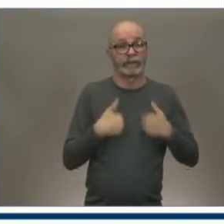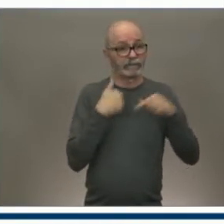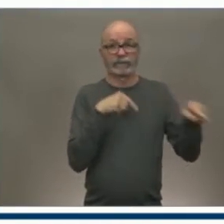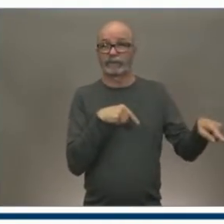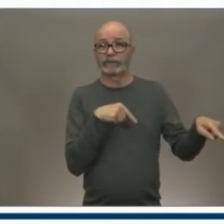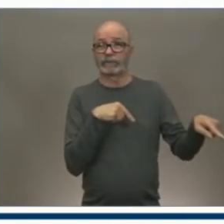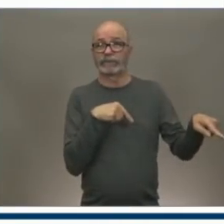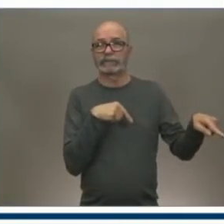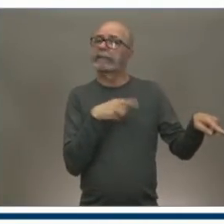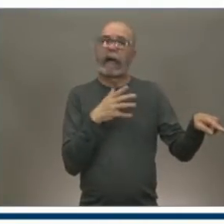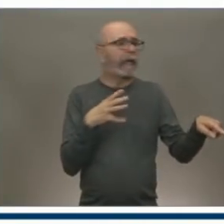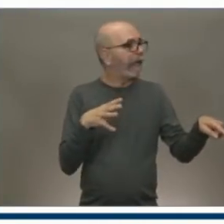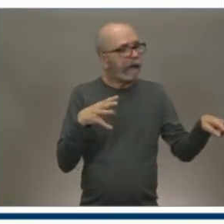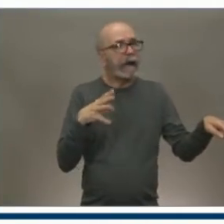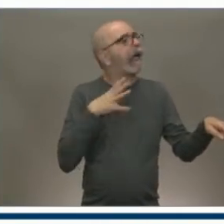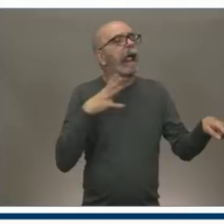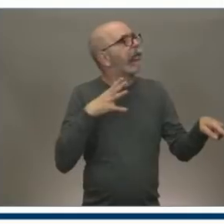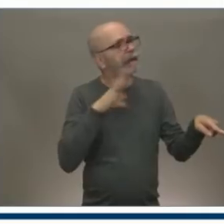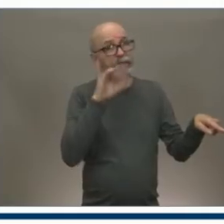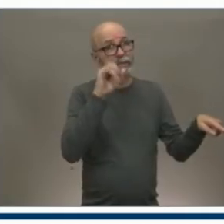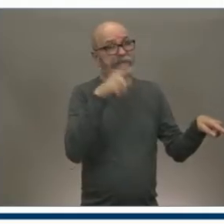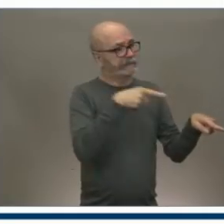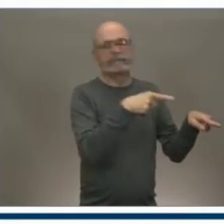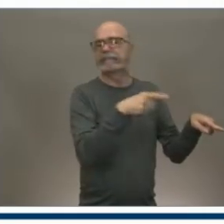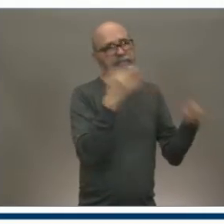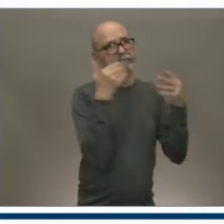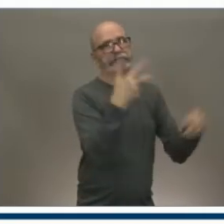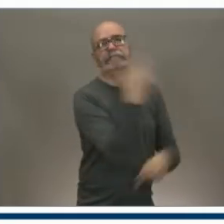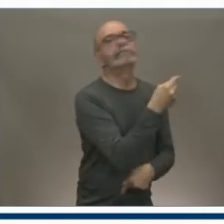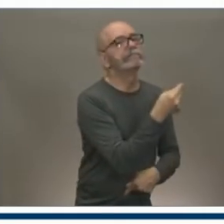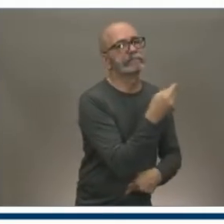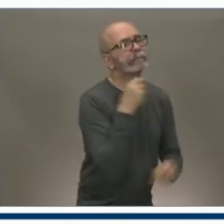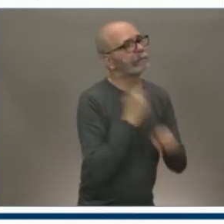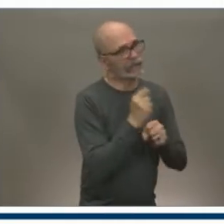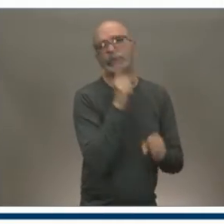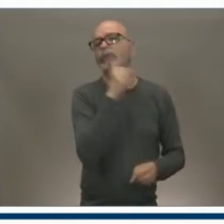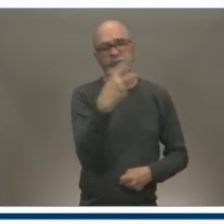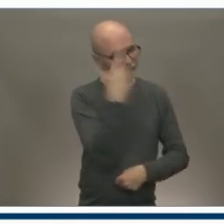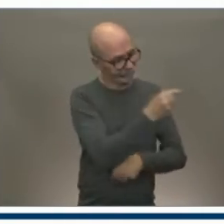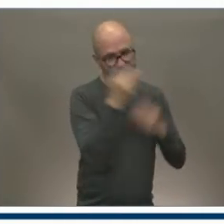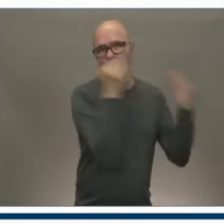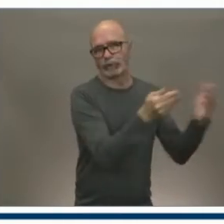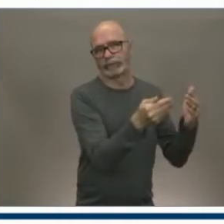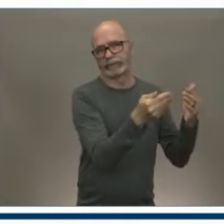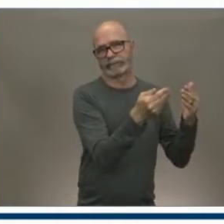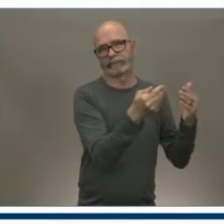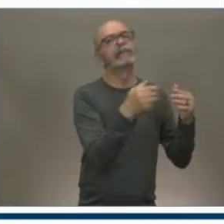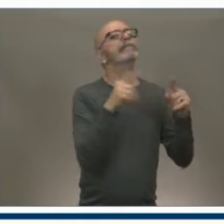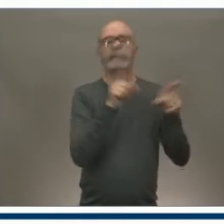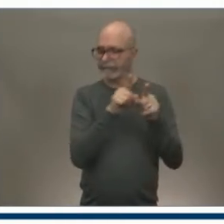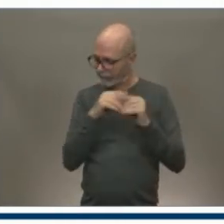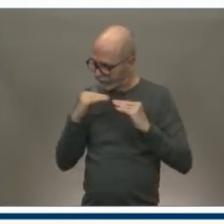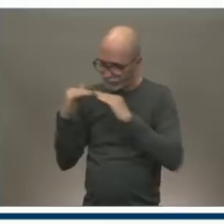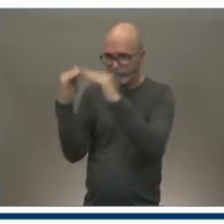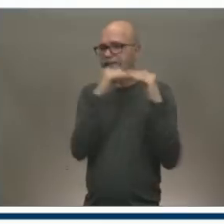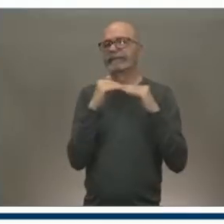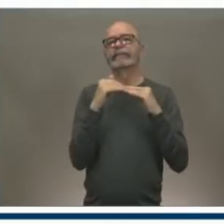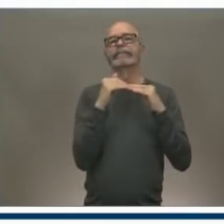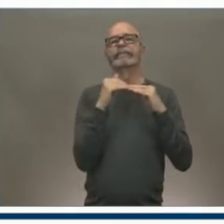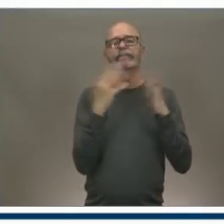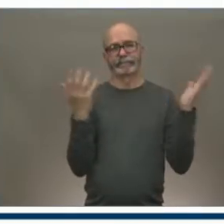like everybody else in the province. So we need to make sure they are protected as part of our collective